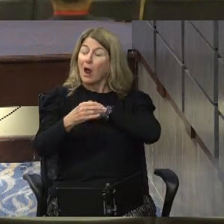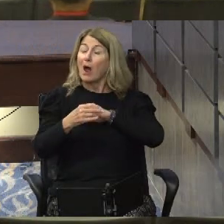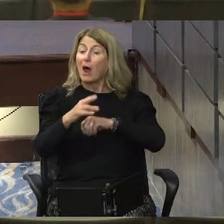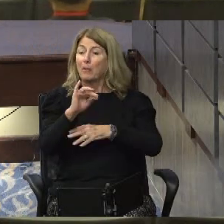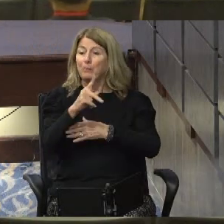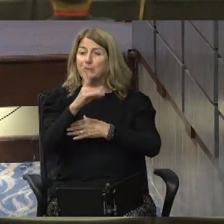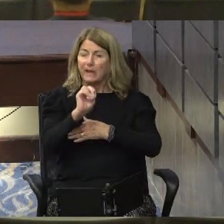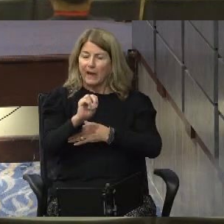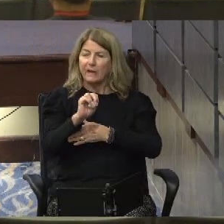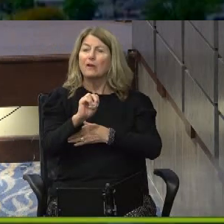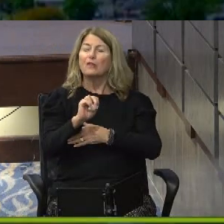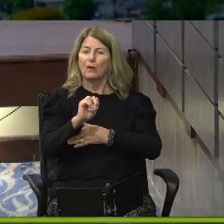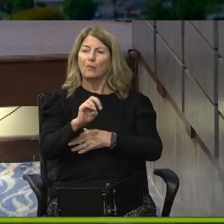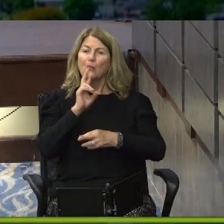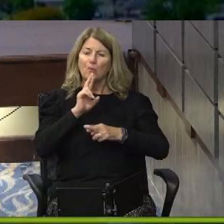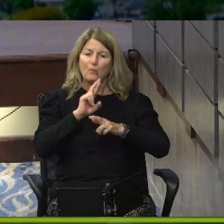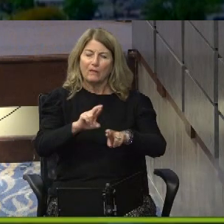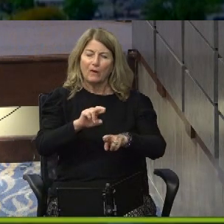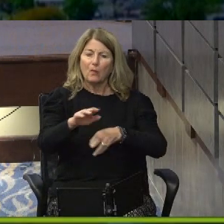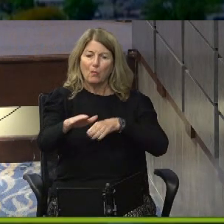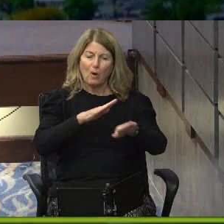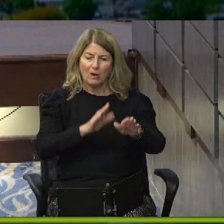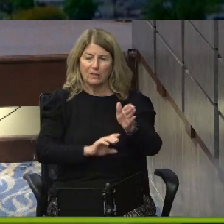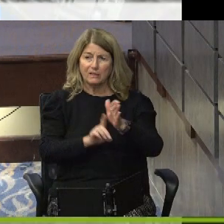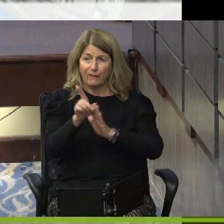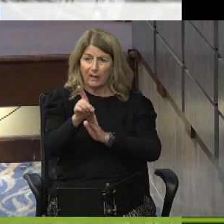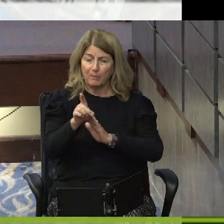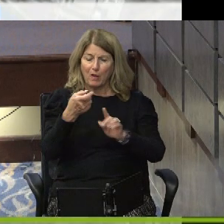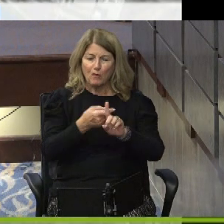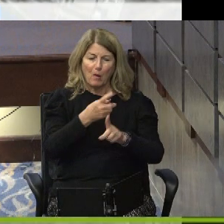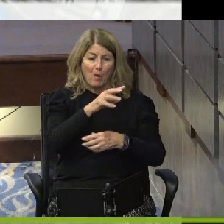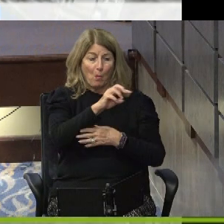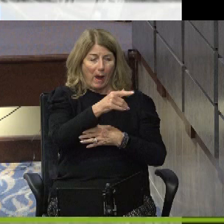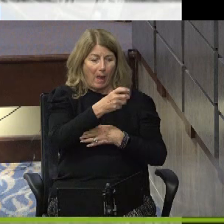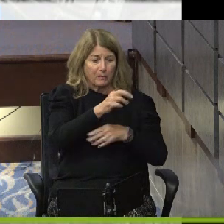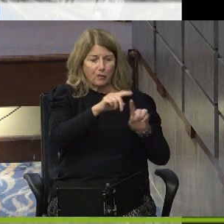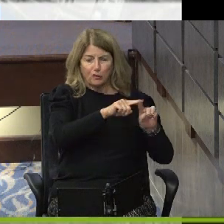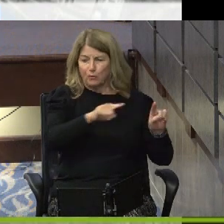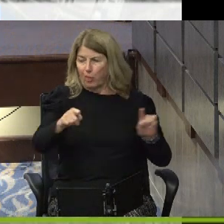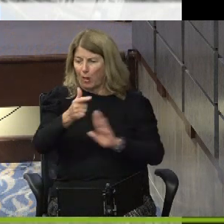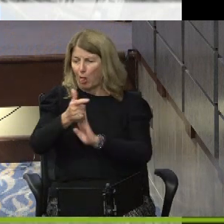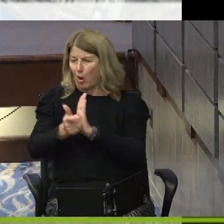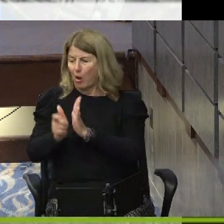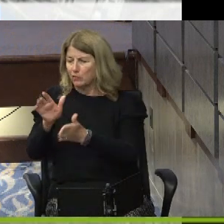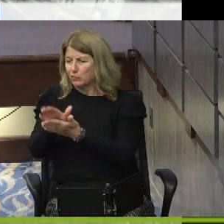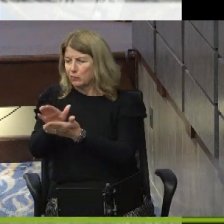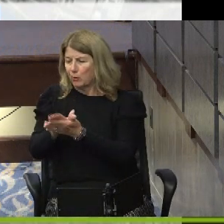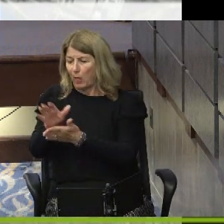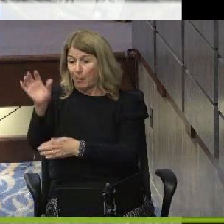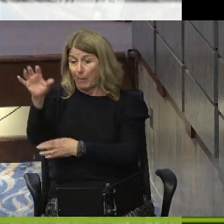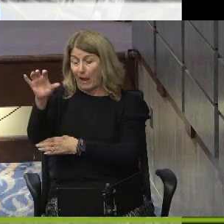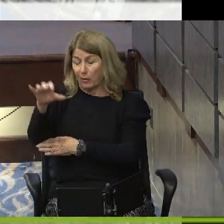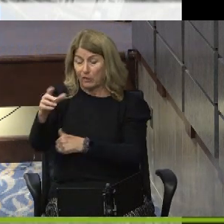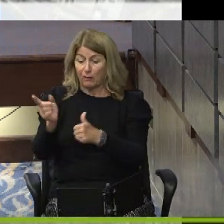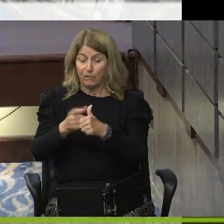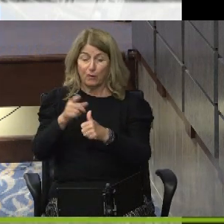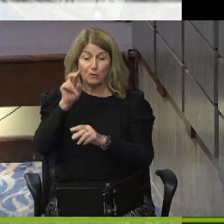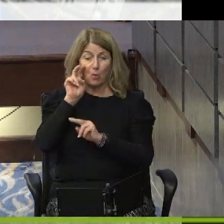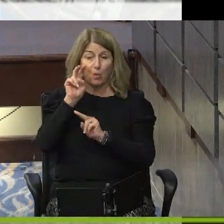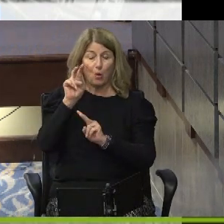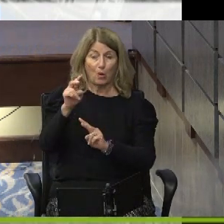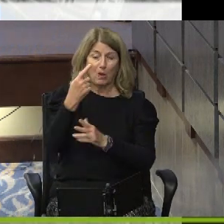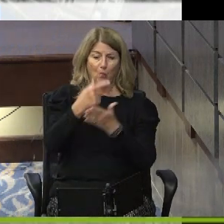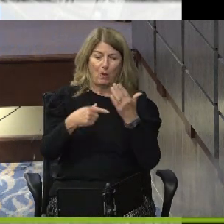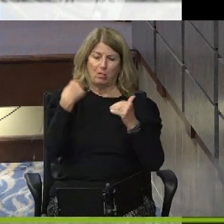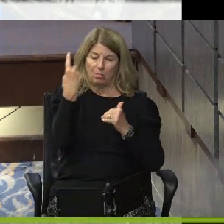redevelopment project from Webster all the way down to the law school at Baylor, as well as your first look at the facade of the